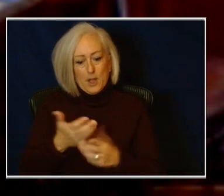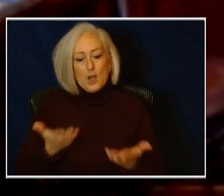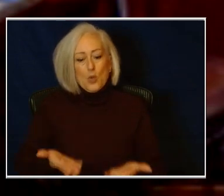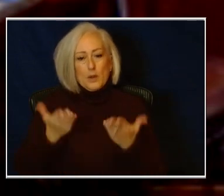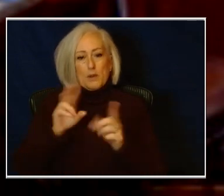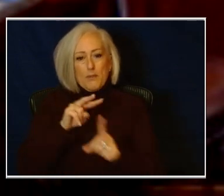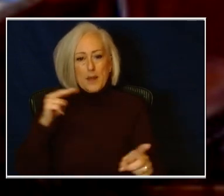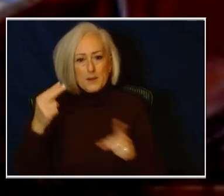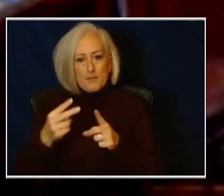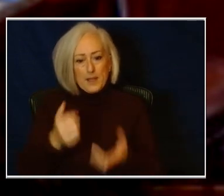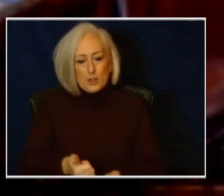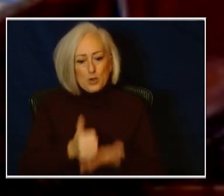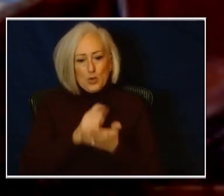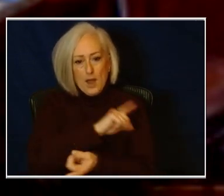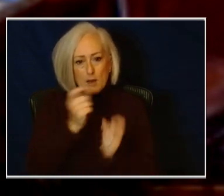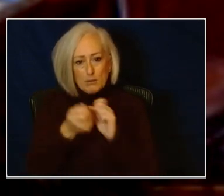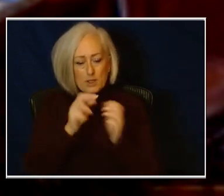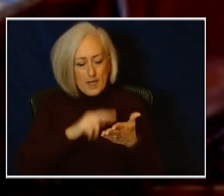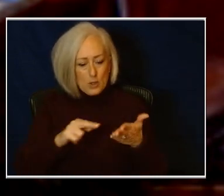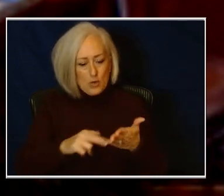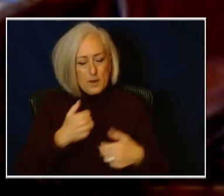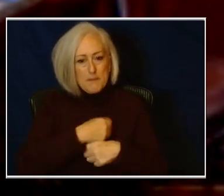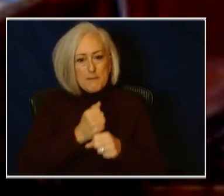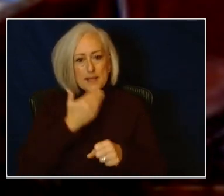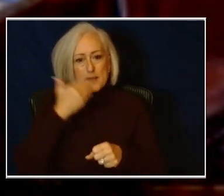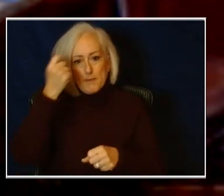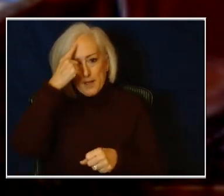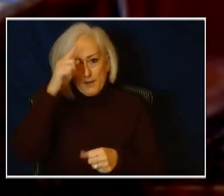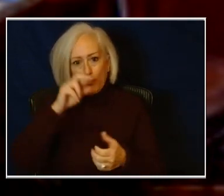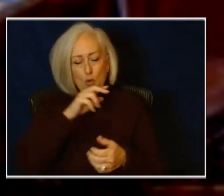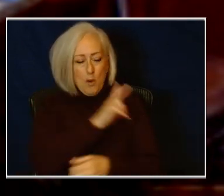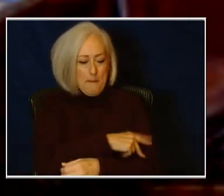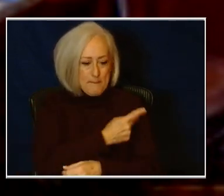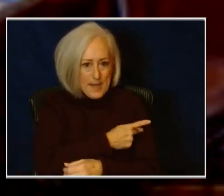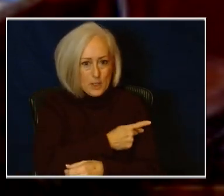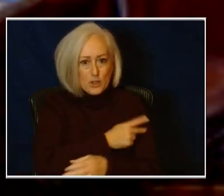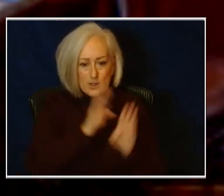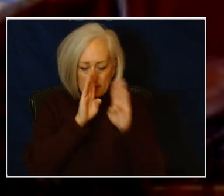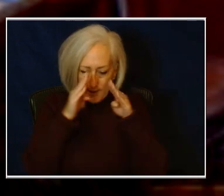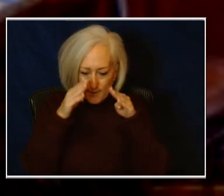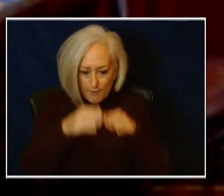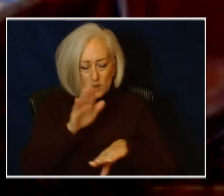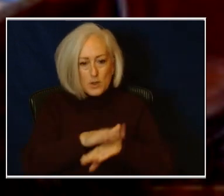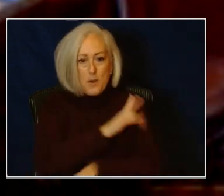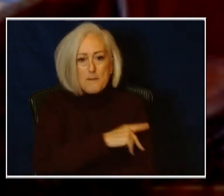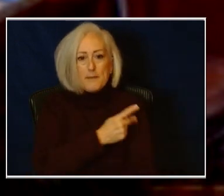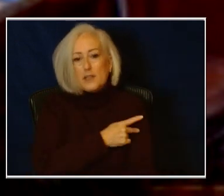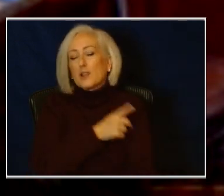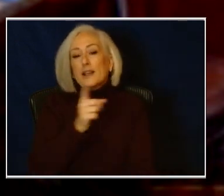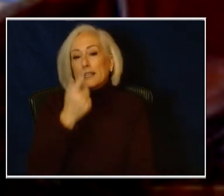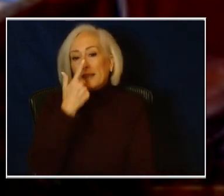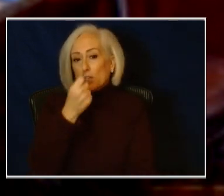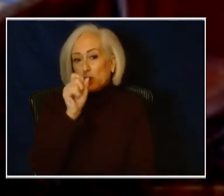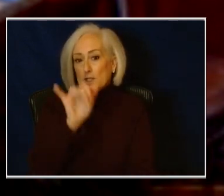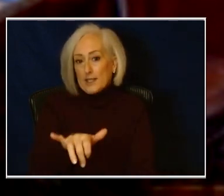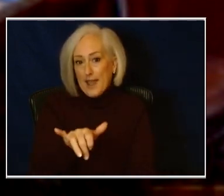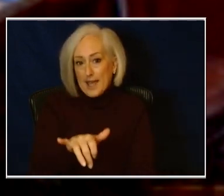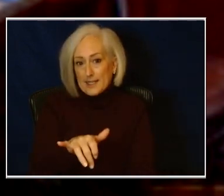has helped change research and make it better for patients and laser-like focused on patients. So if you're interested in